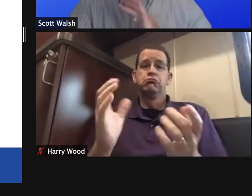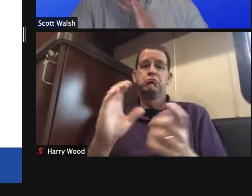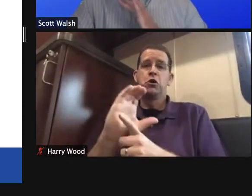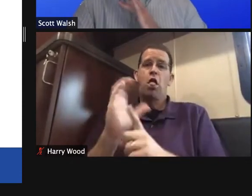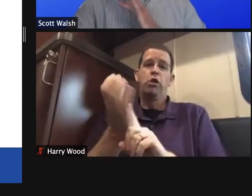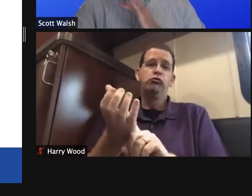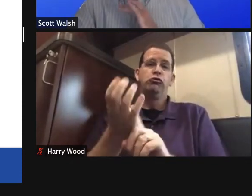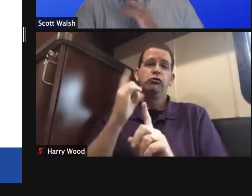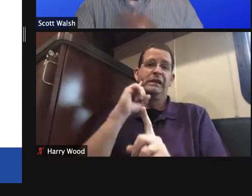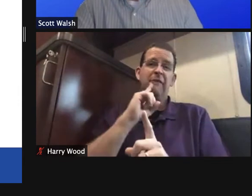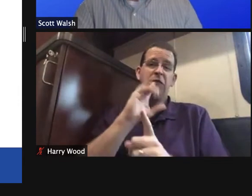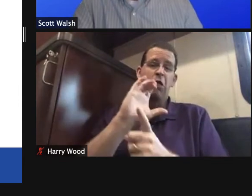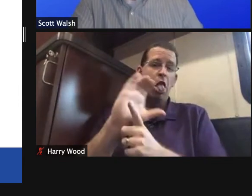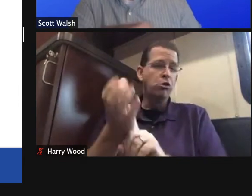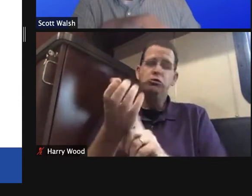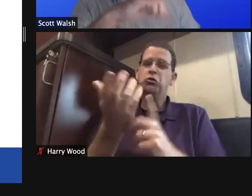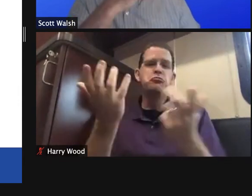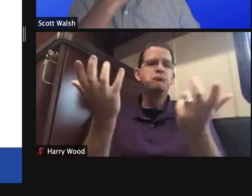yeah.